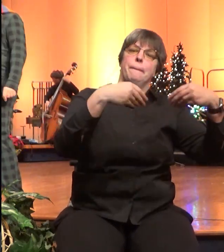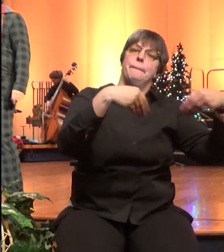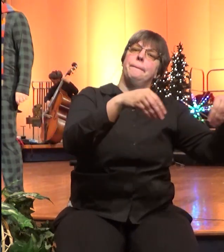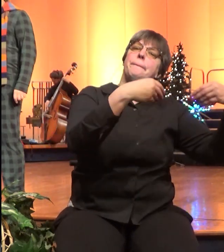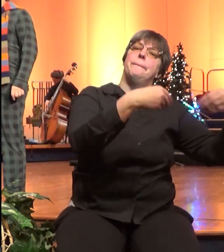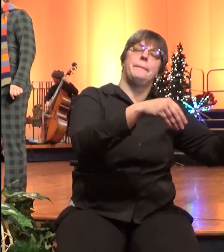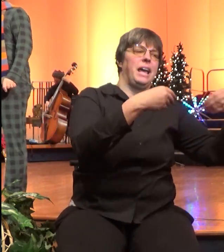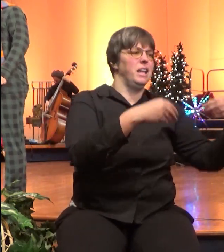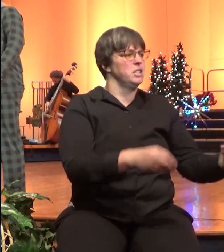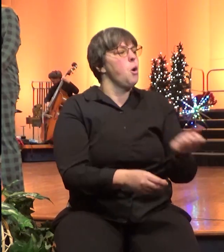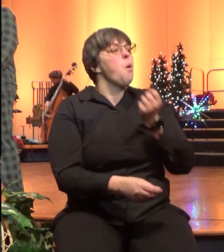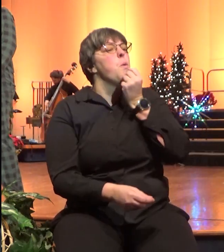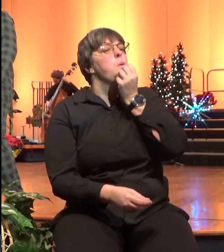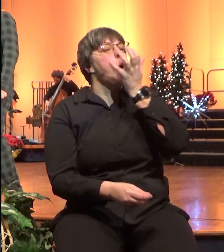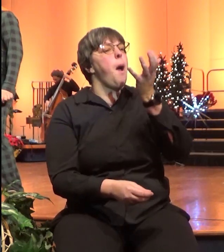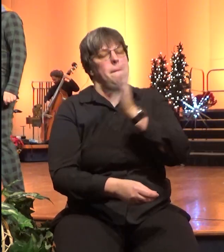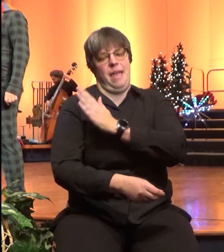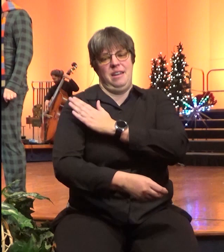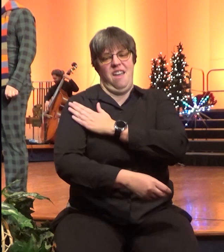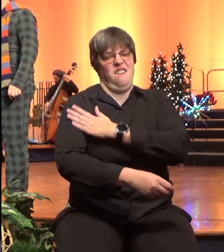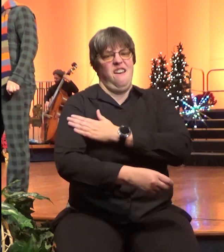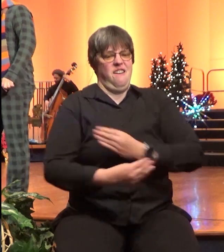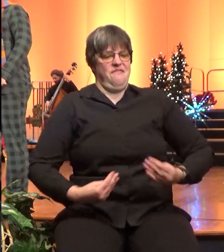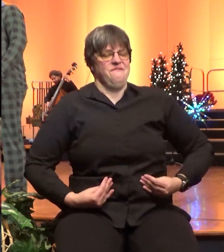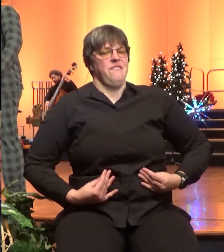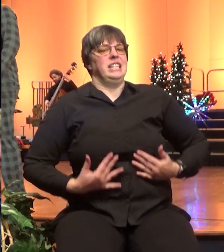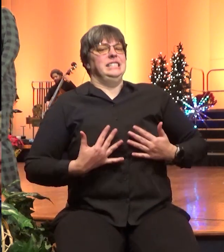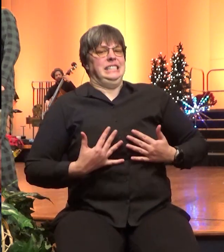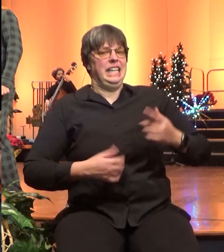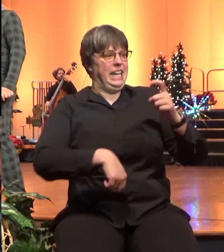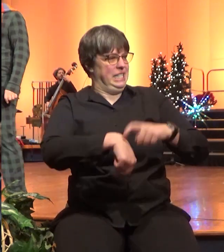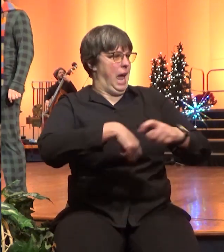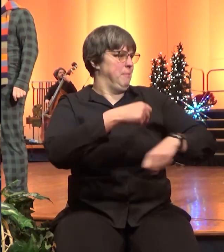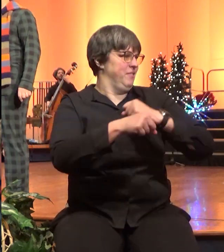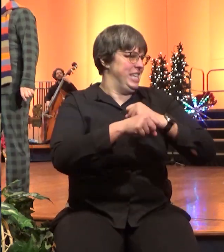and fuzzy time of